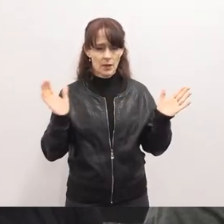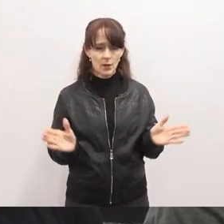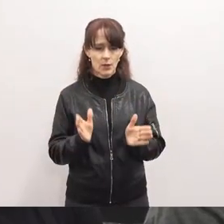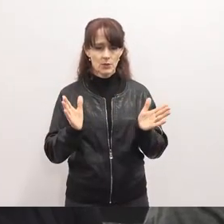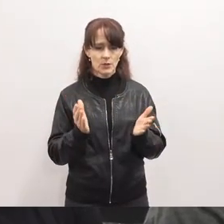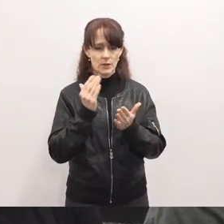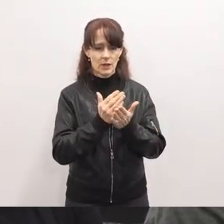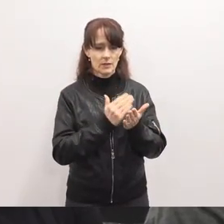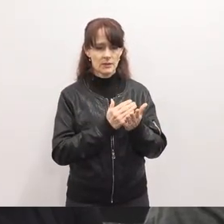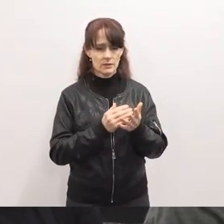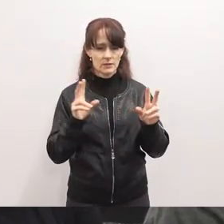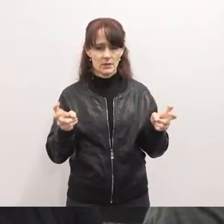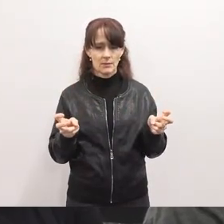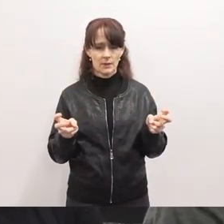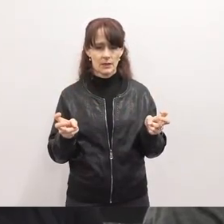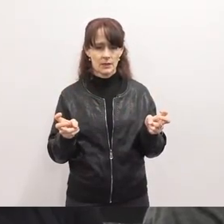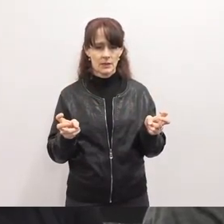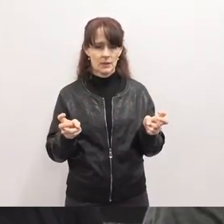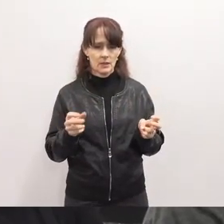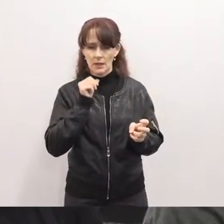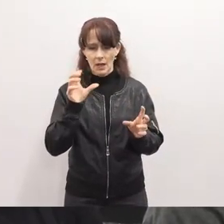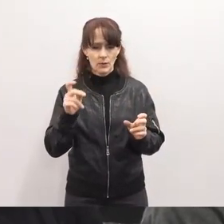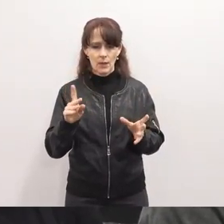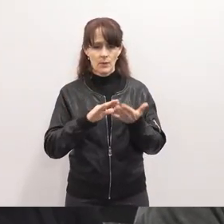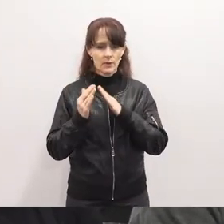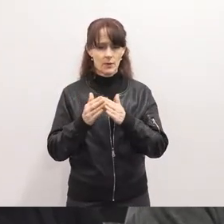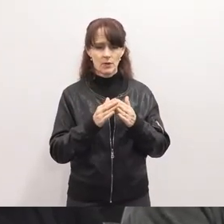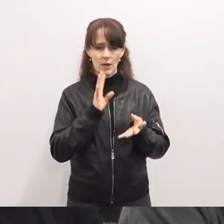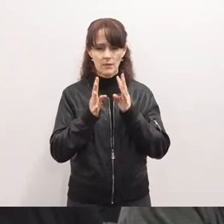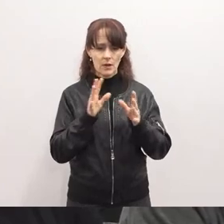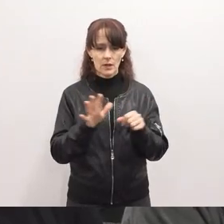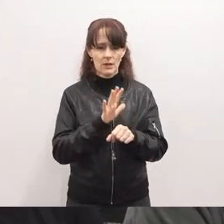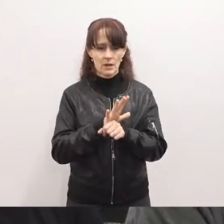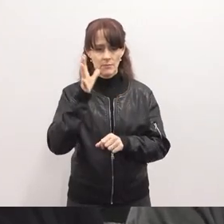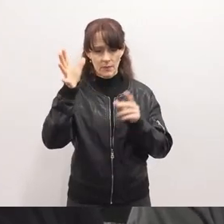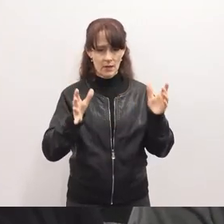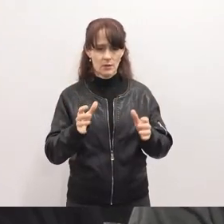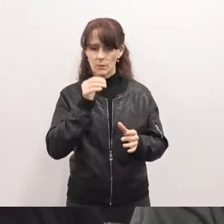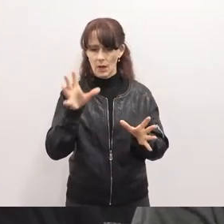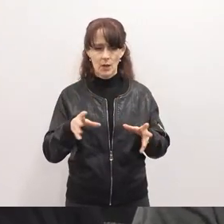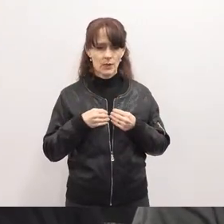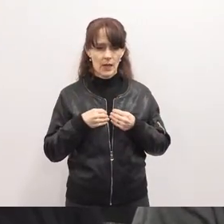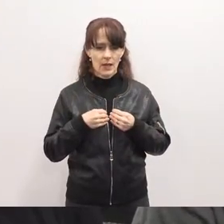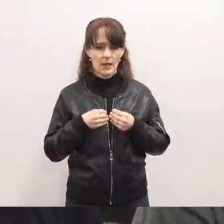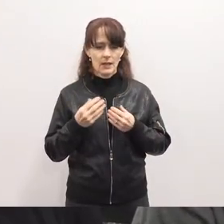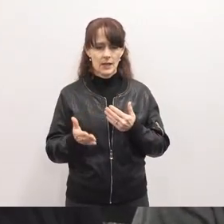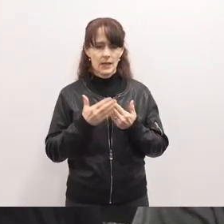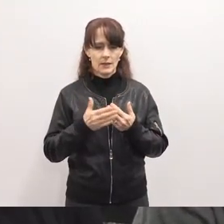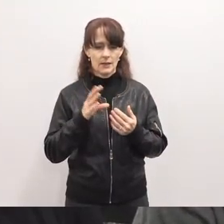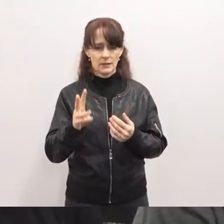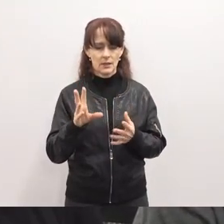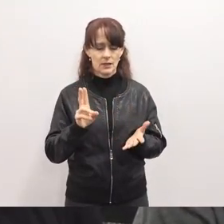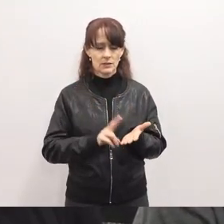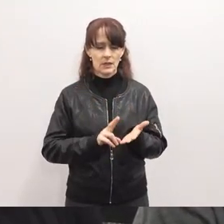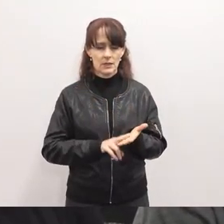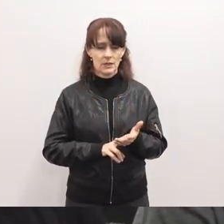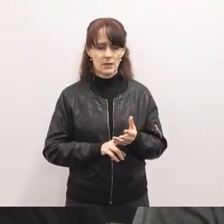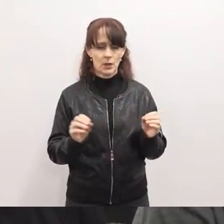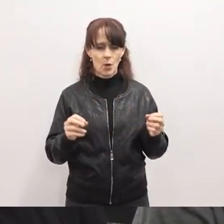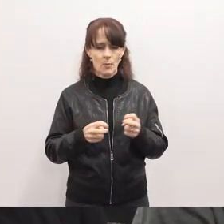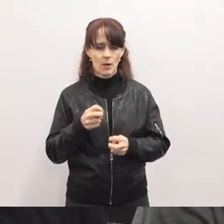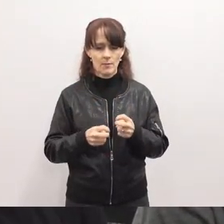to agendize this topic. It is not okay with the community. I've talked to enough parents. We're not okay with this. We easily got 600 signatures. No